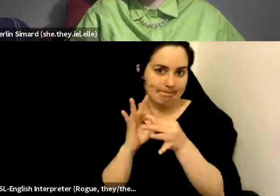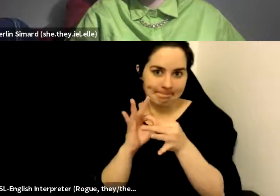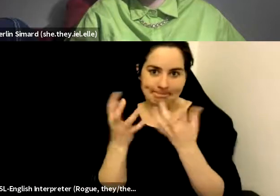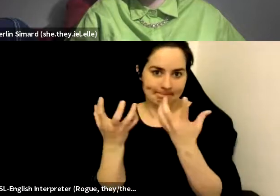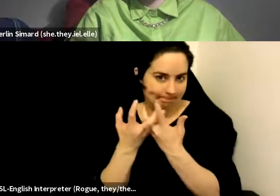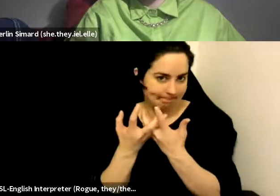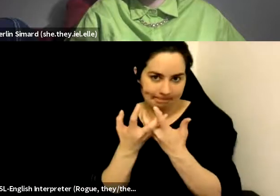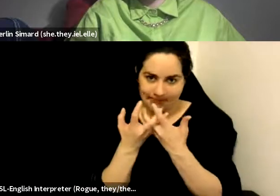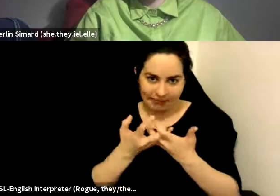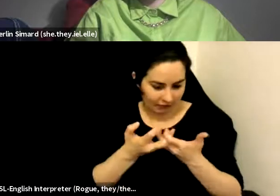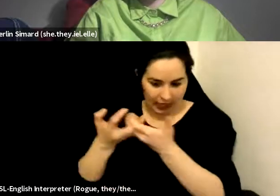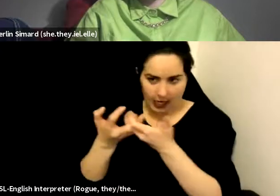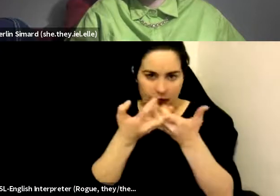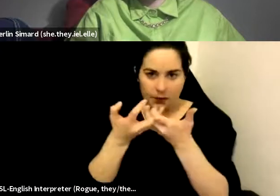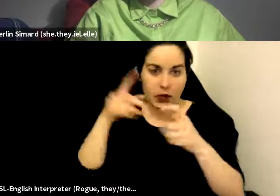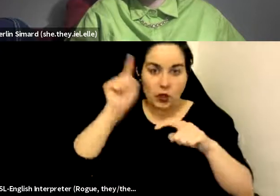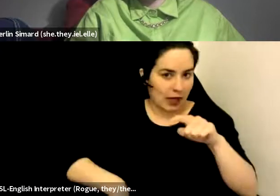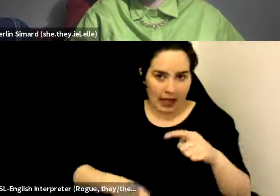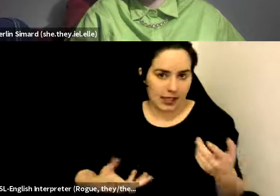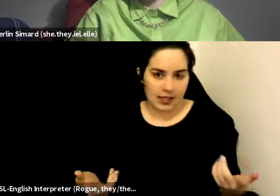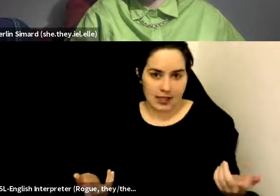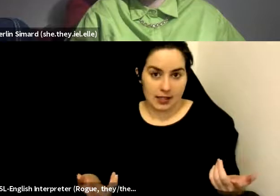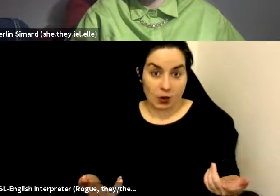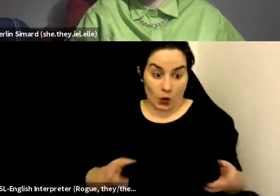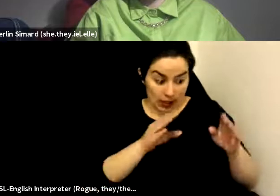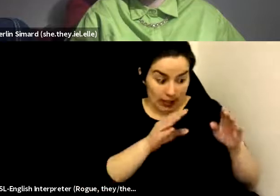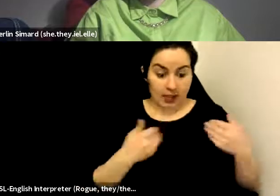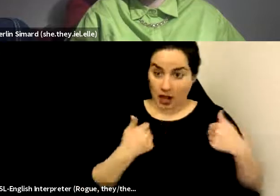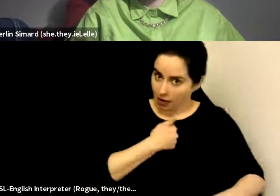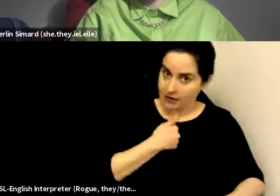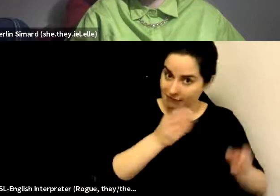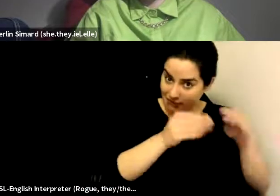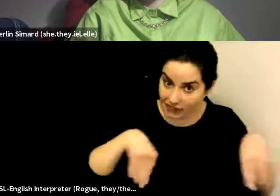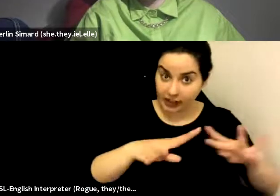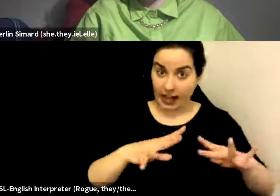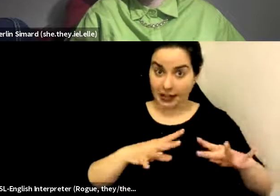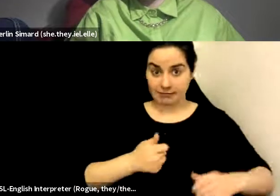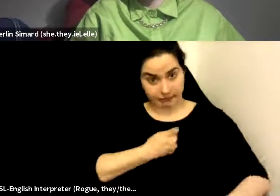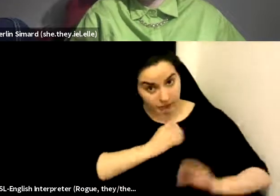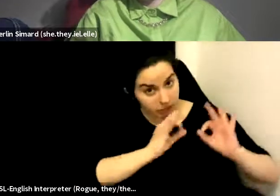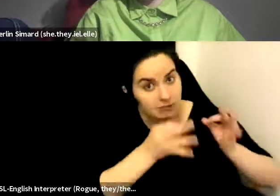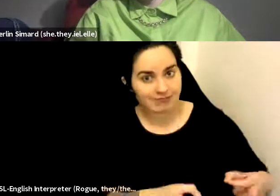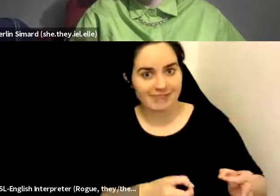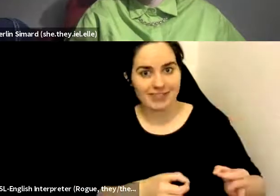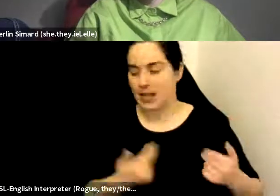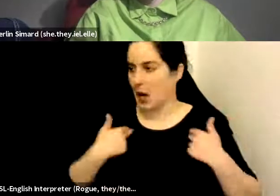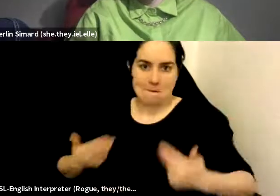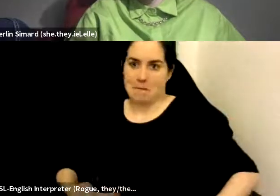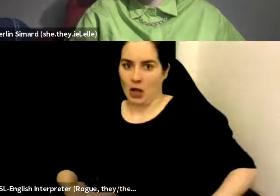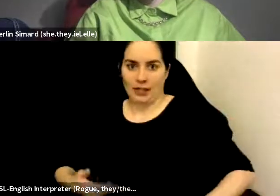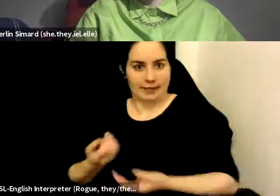granted land sovereignty and Indigenous sovereignty, those things are not going to, we're not going to be free from that. So,